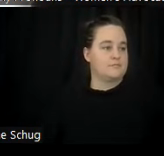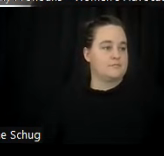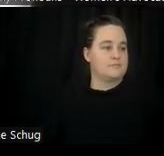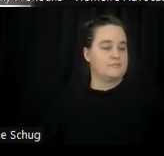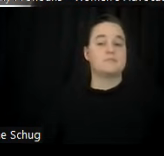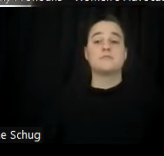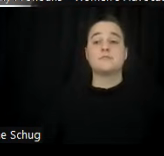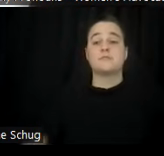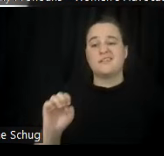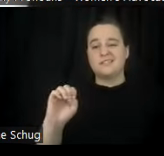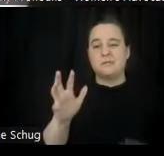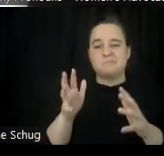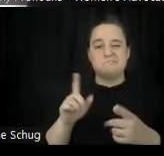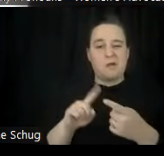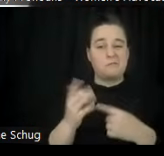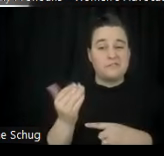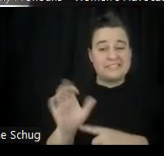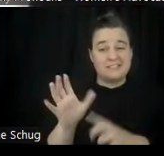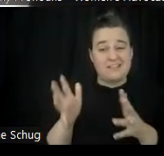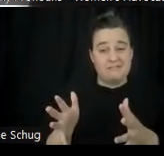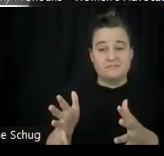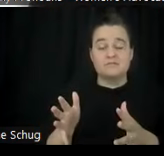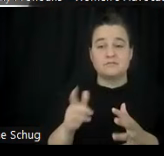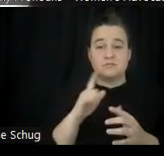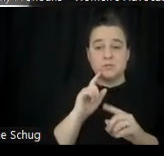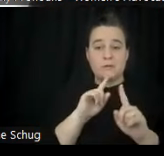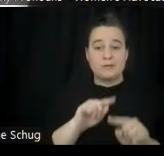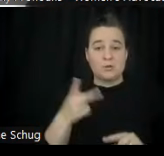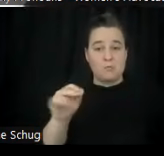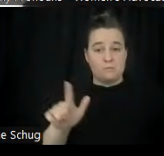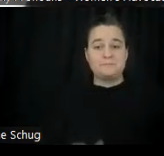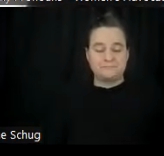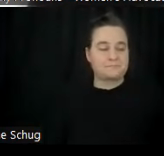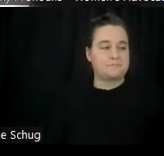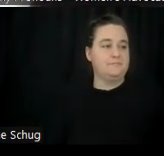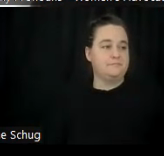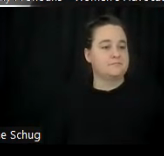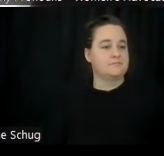Okay, I'm going to give folks about 15 more seconds to submit in the poll.